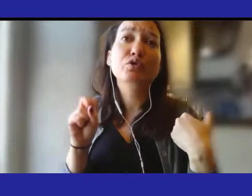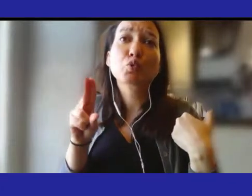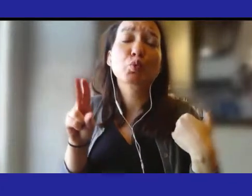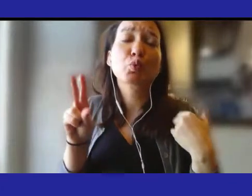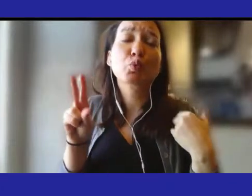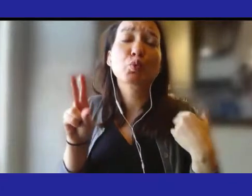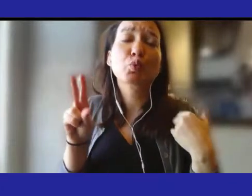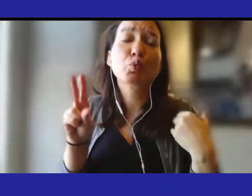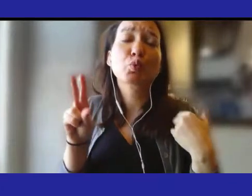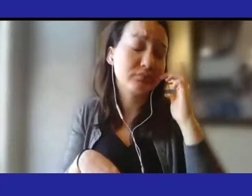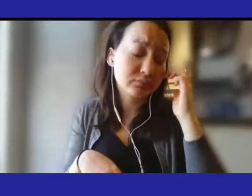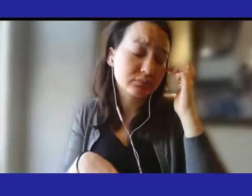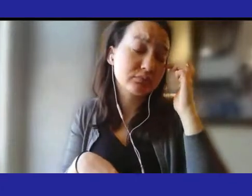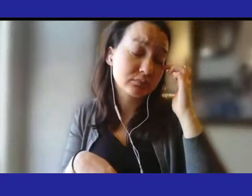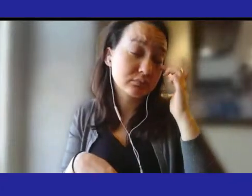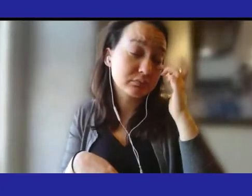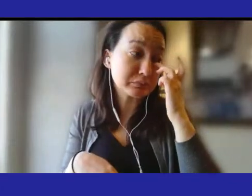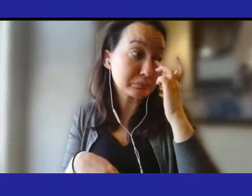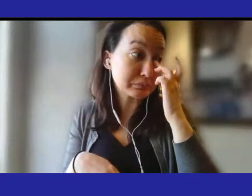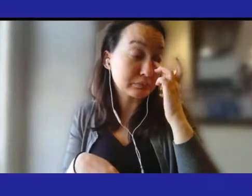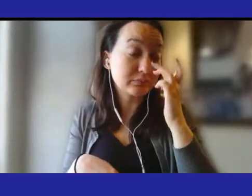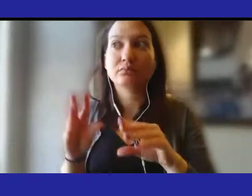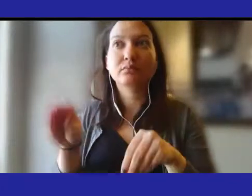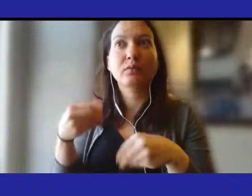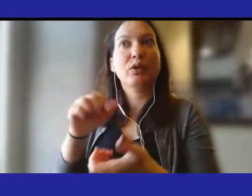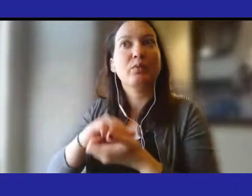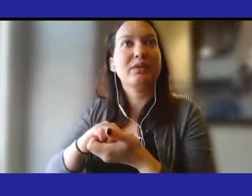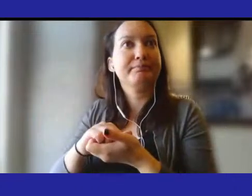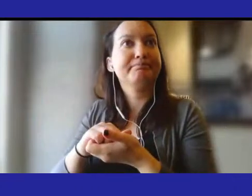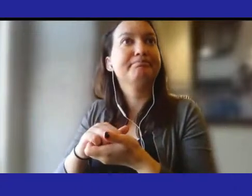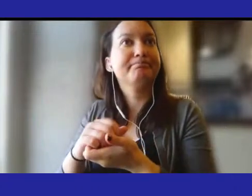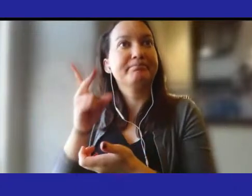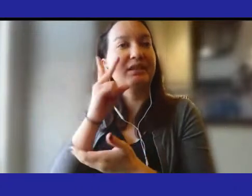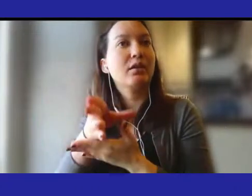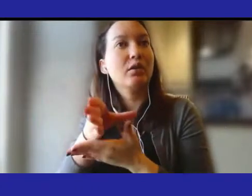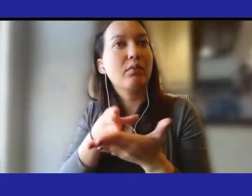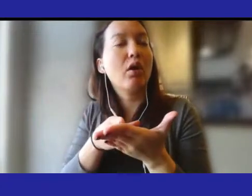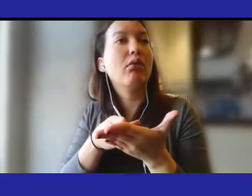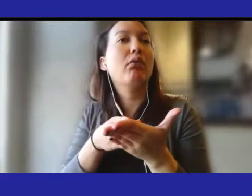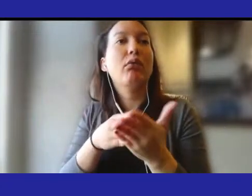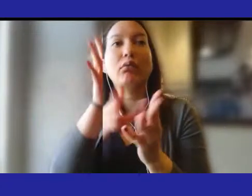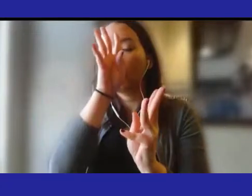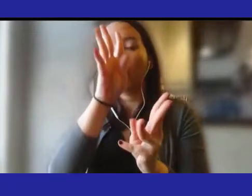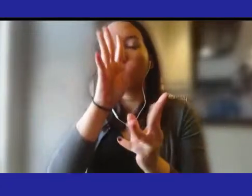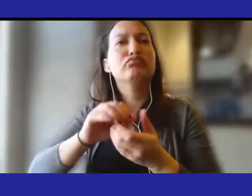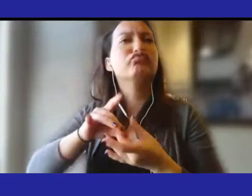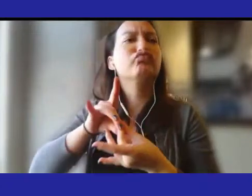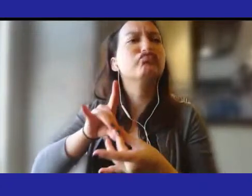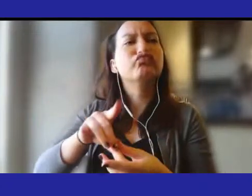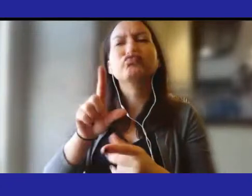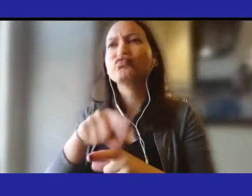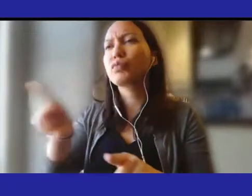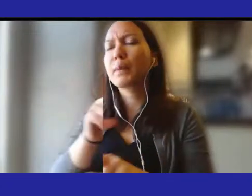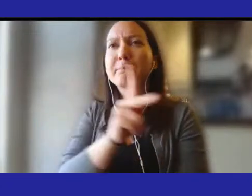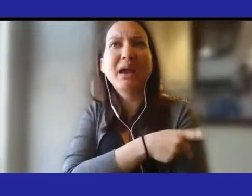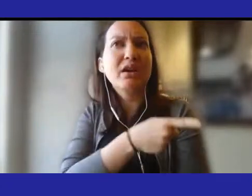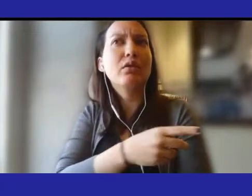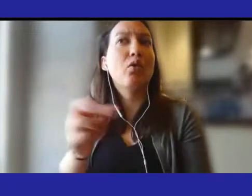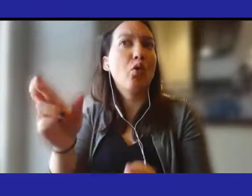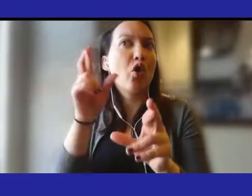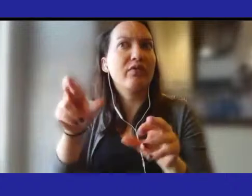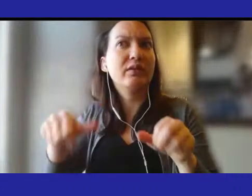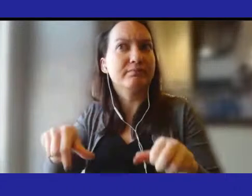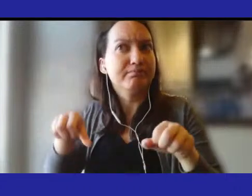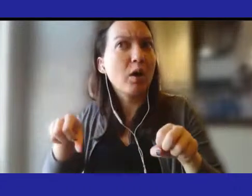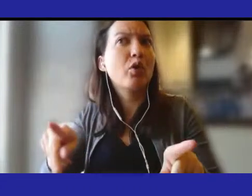And working with those providers, we're dealing with the art of creating rapport with those patients to hopefully create the opportunity to